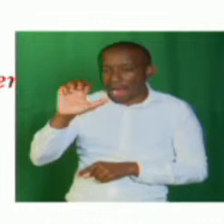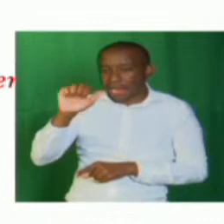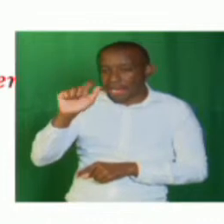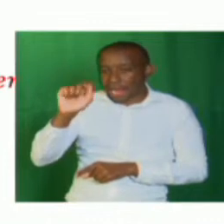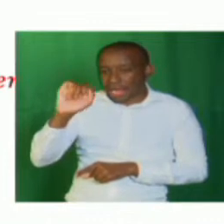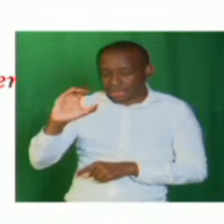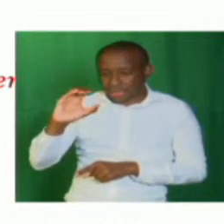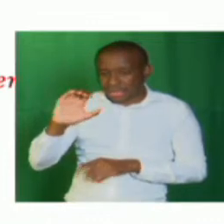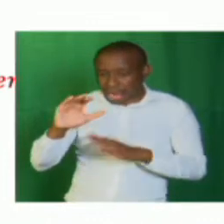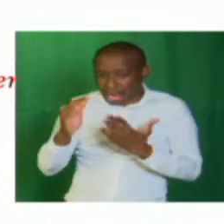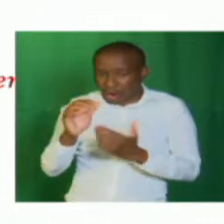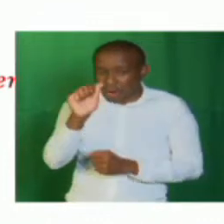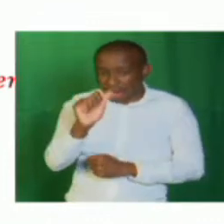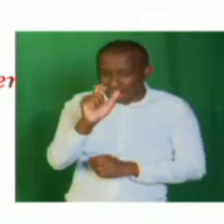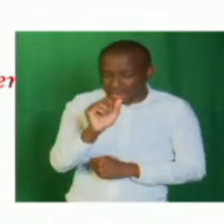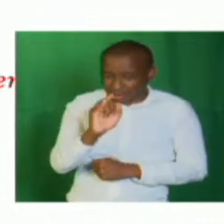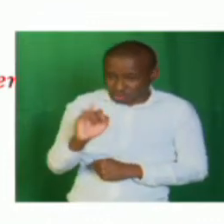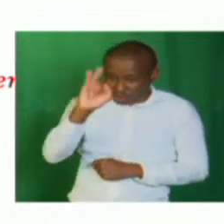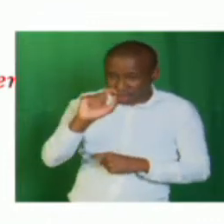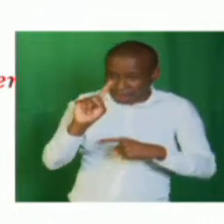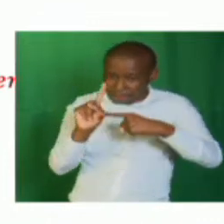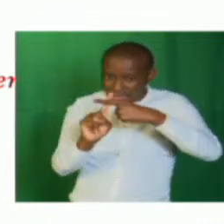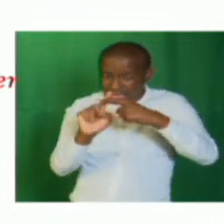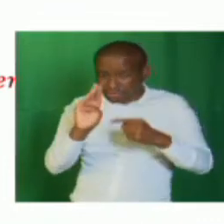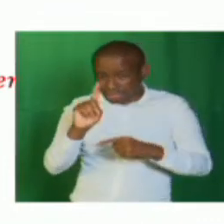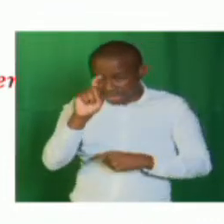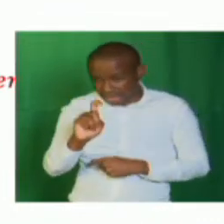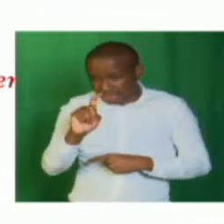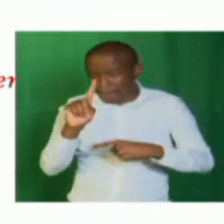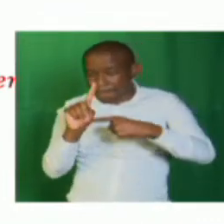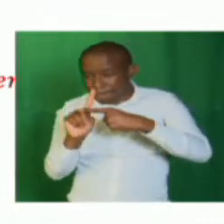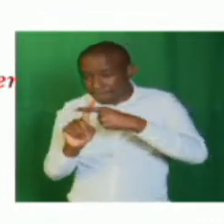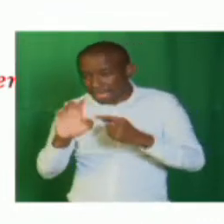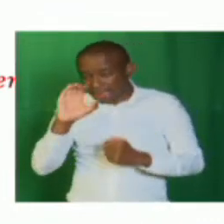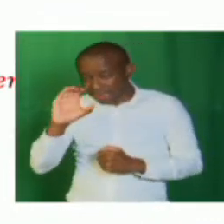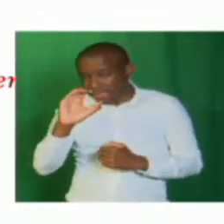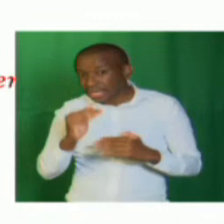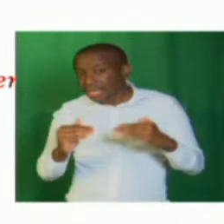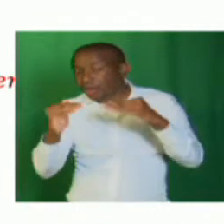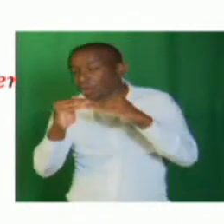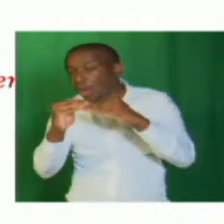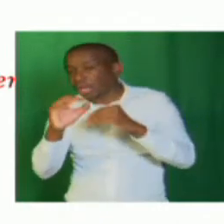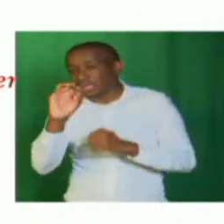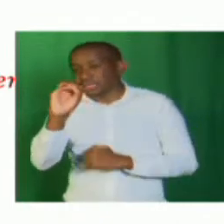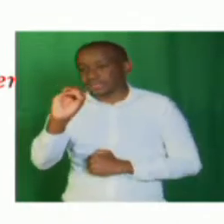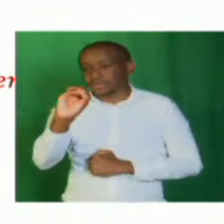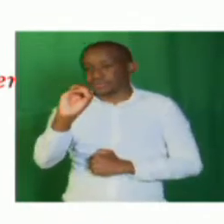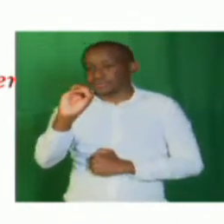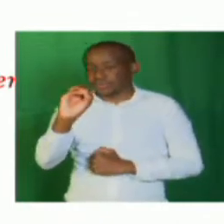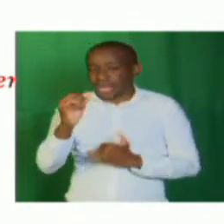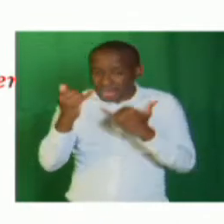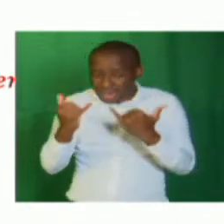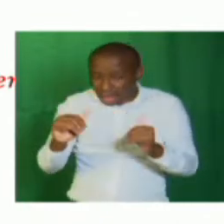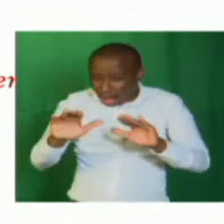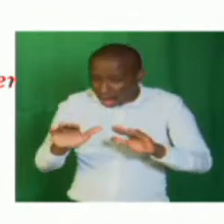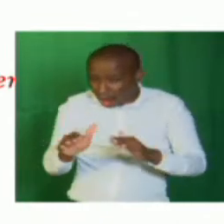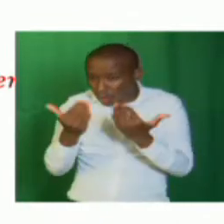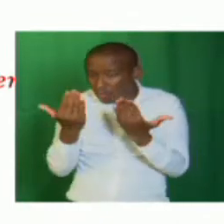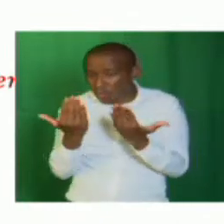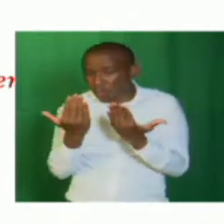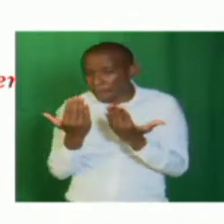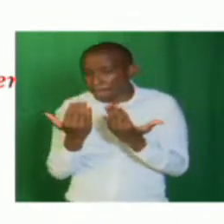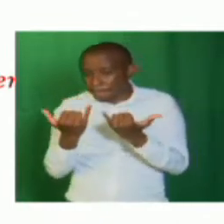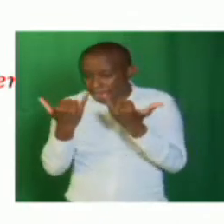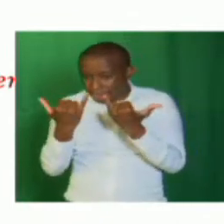form ax squared plus bx plus c is equals to 0. Okay, so how can we achieve this?